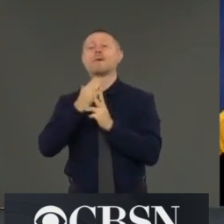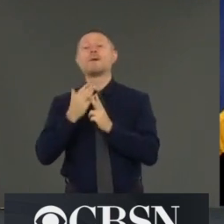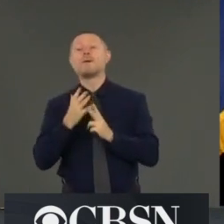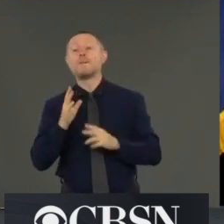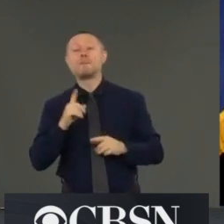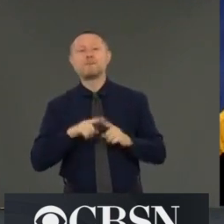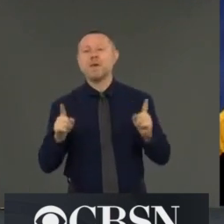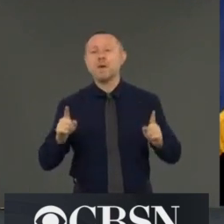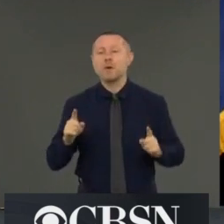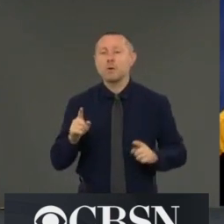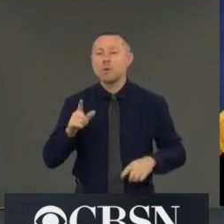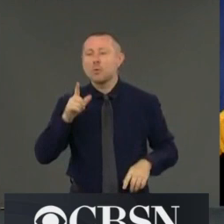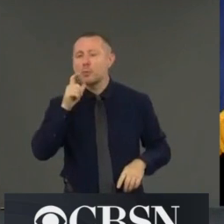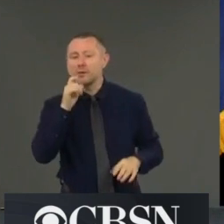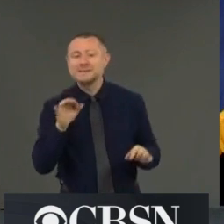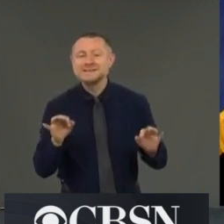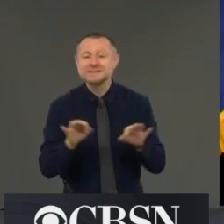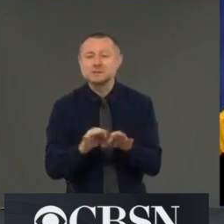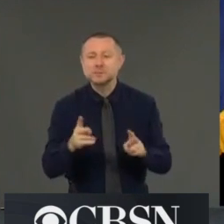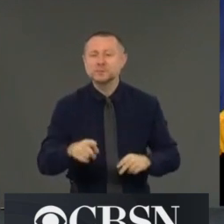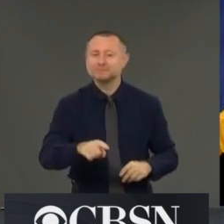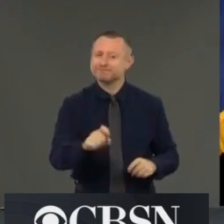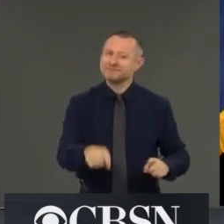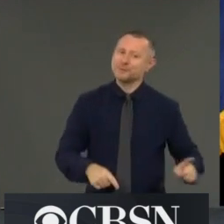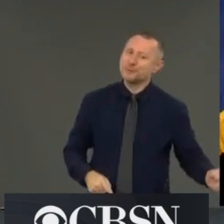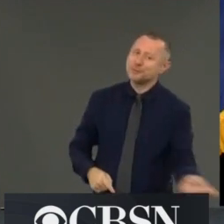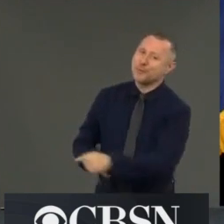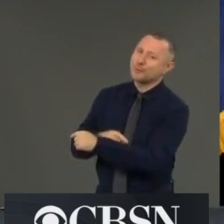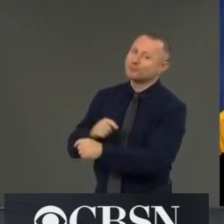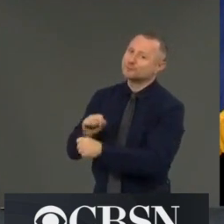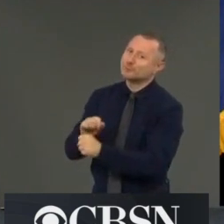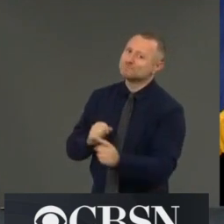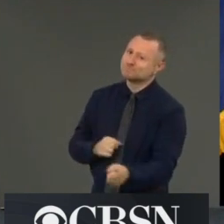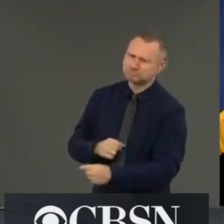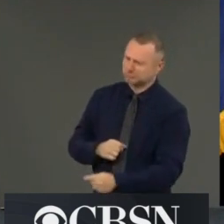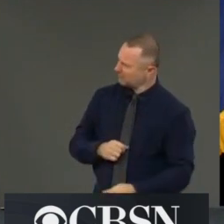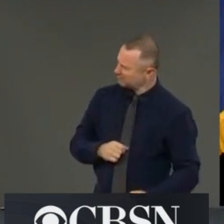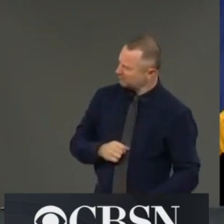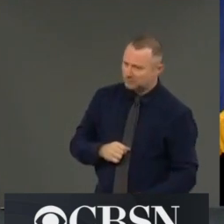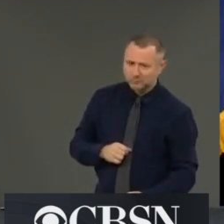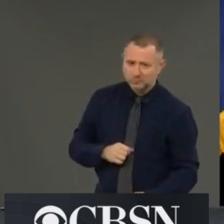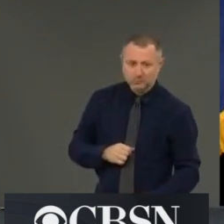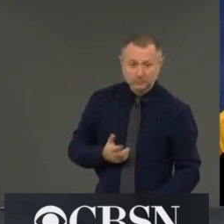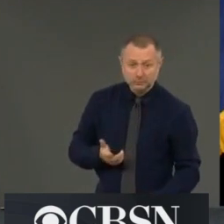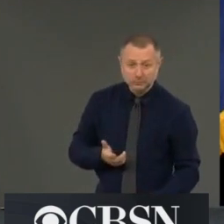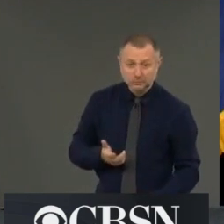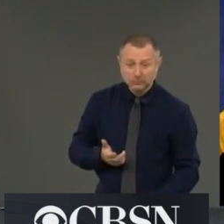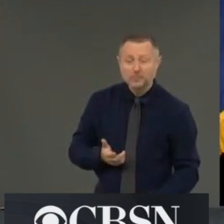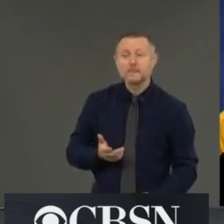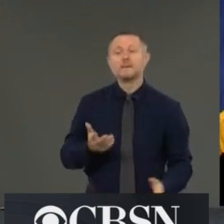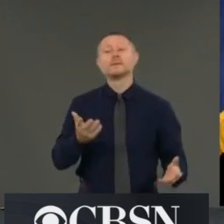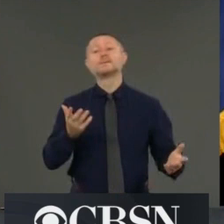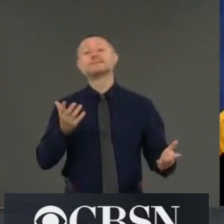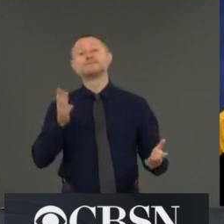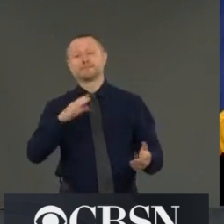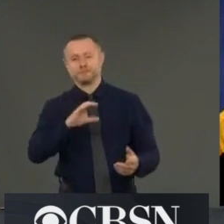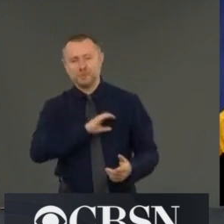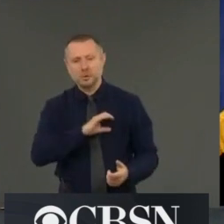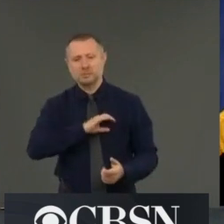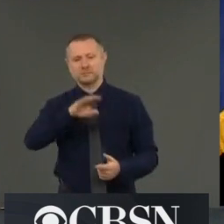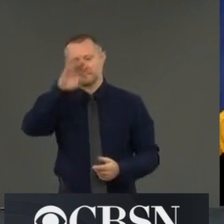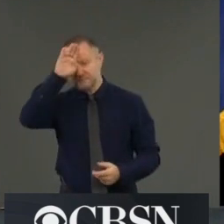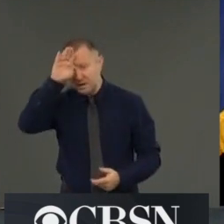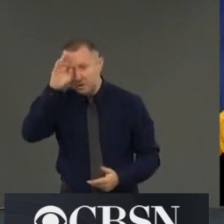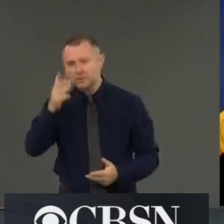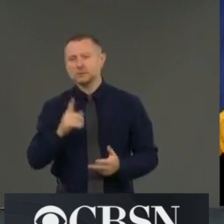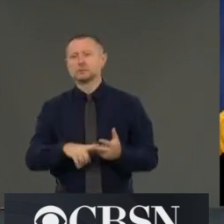workers to go to work. In the next breath, we need the police, we need the firefighters, we need the transit workers, we